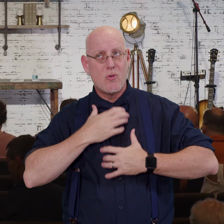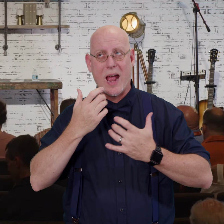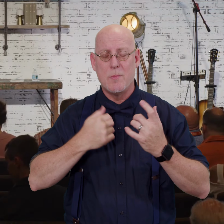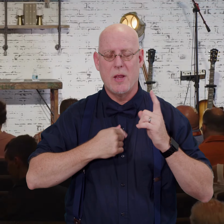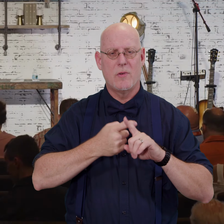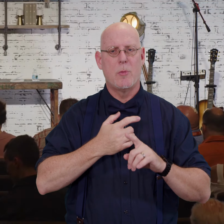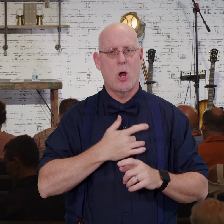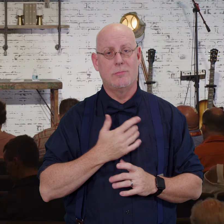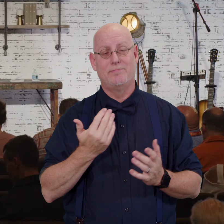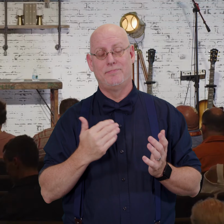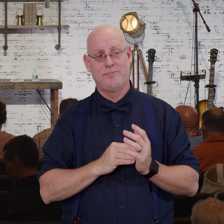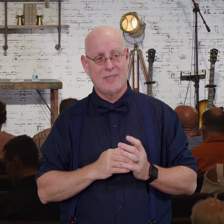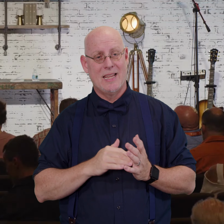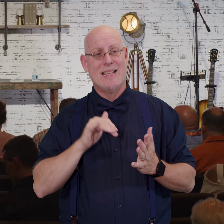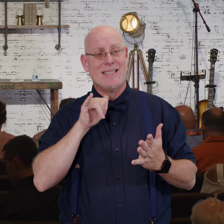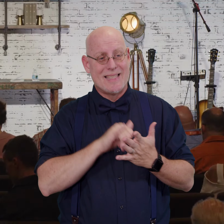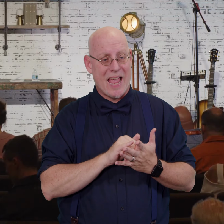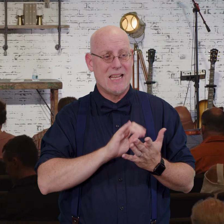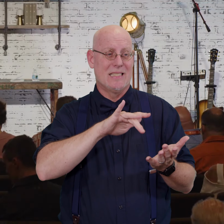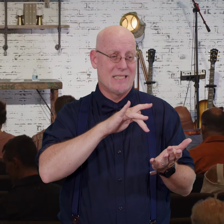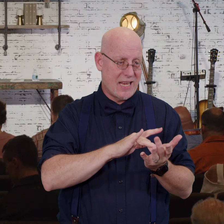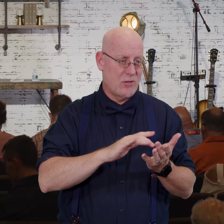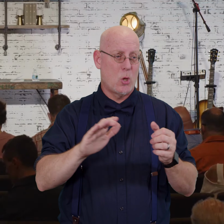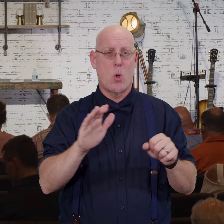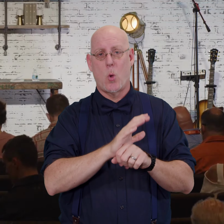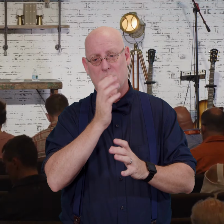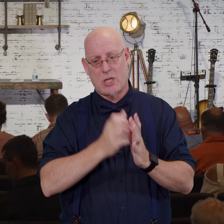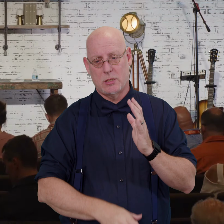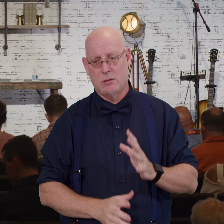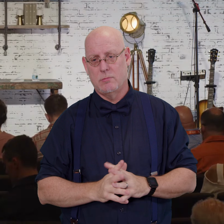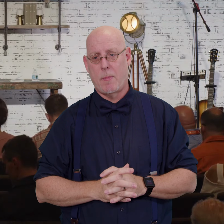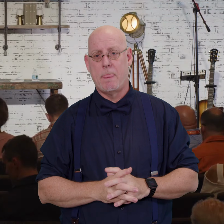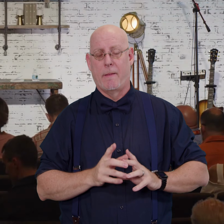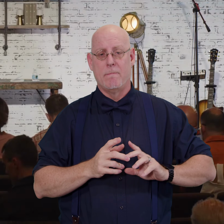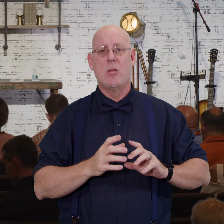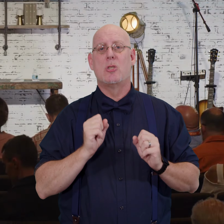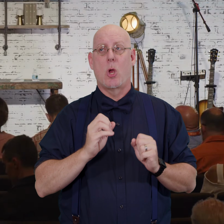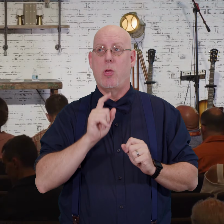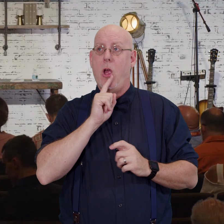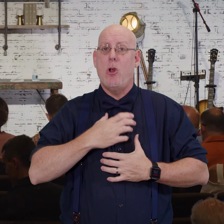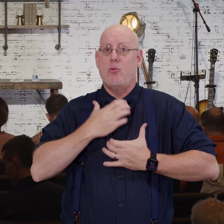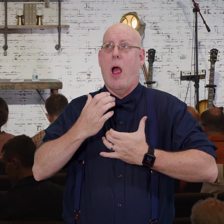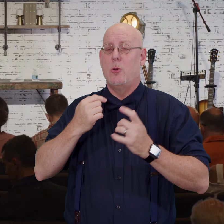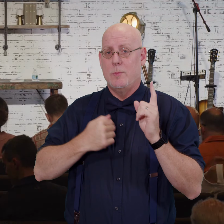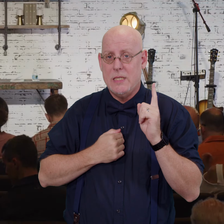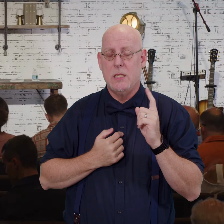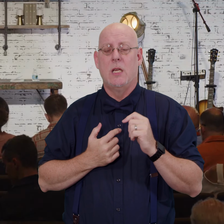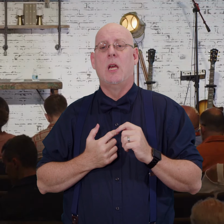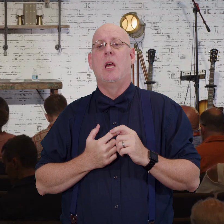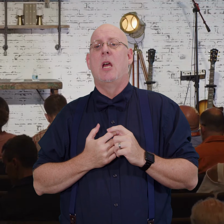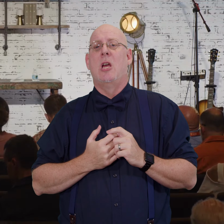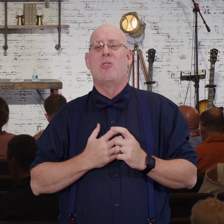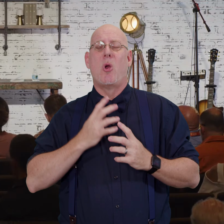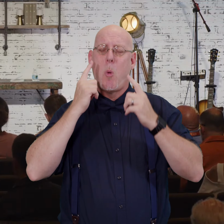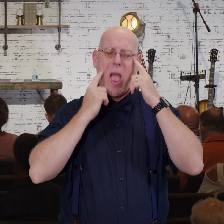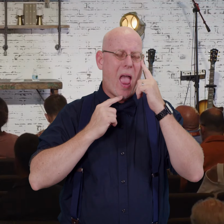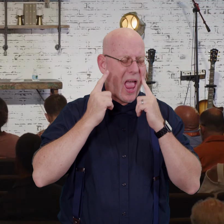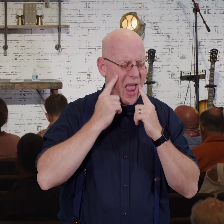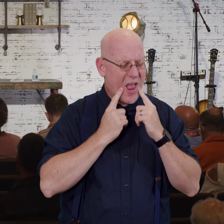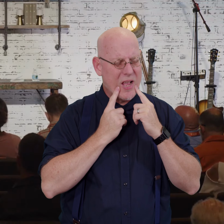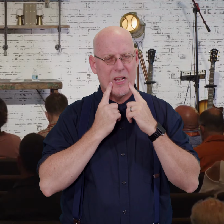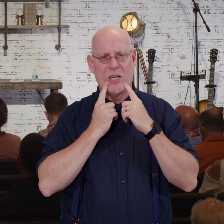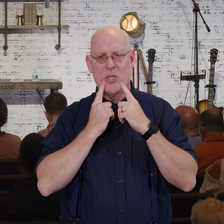me from the heart. There it is, bingo. That is the essence of the entire text. So they are crying to me. Look, they're wailing upon their beds.